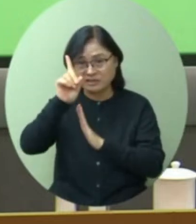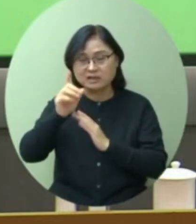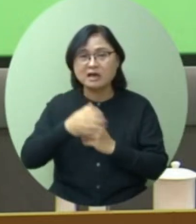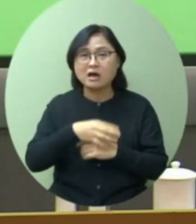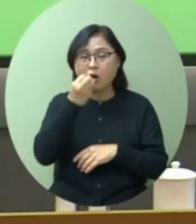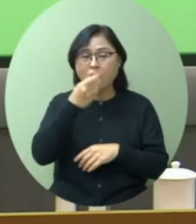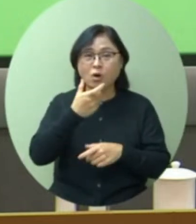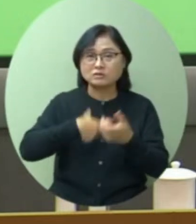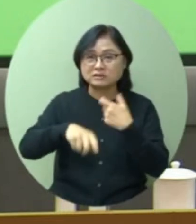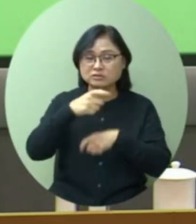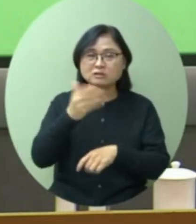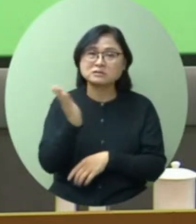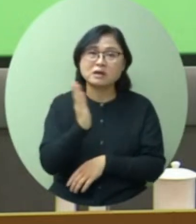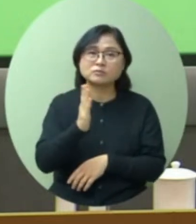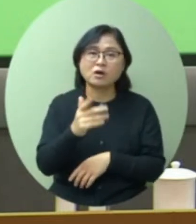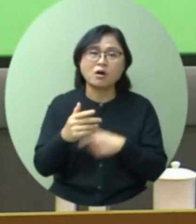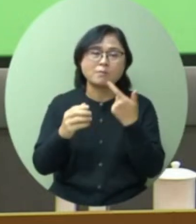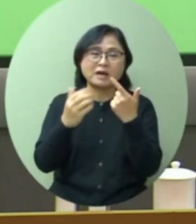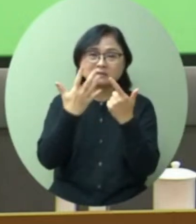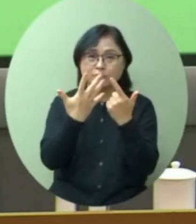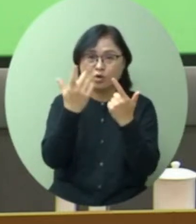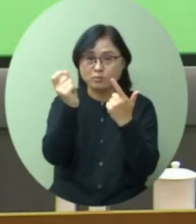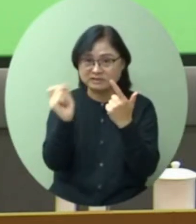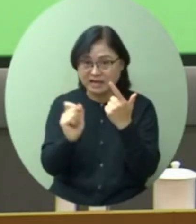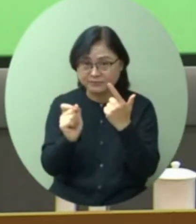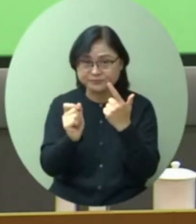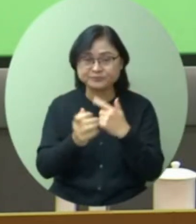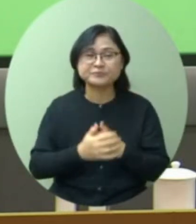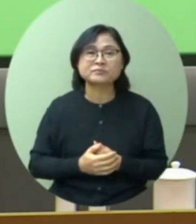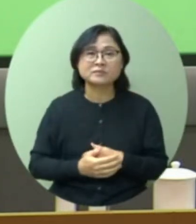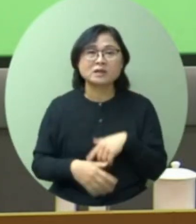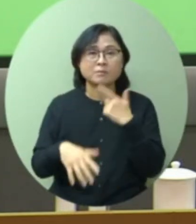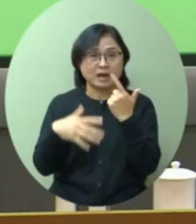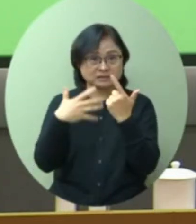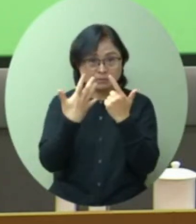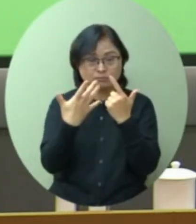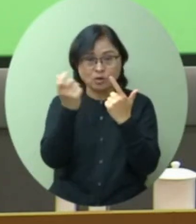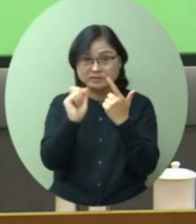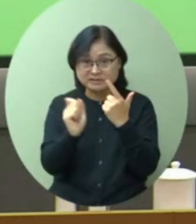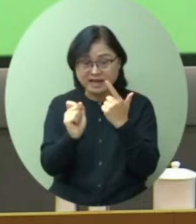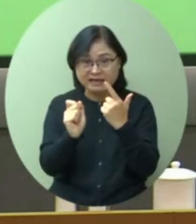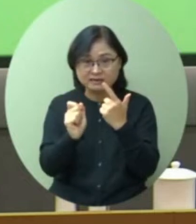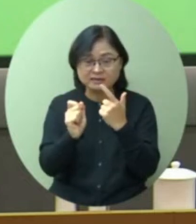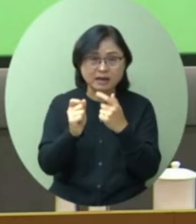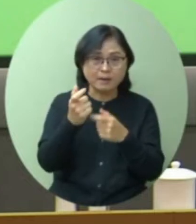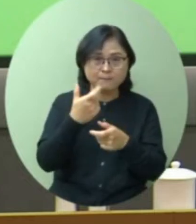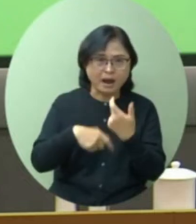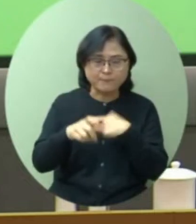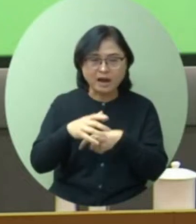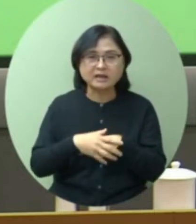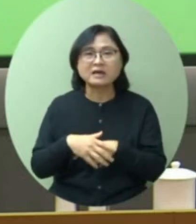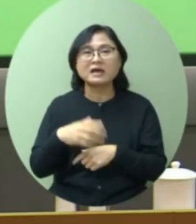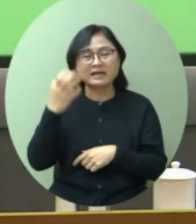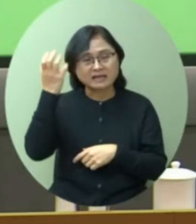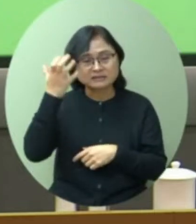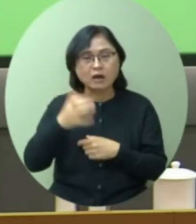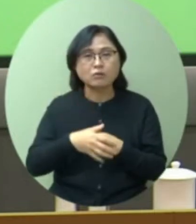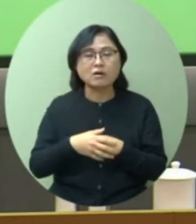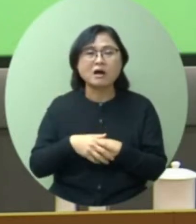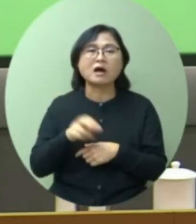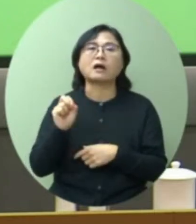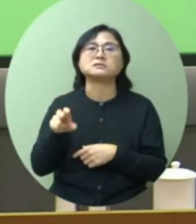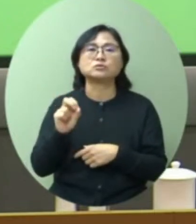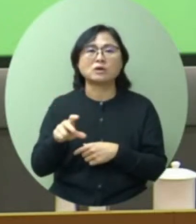price. So 85% of liquors in Hong Kong has an